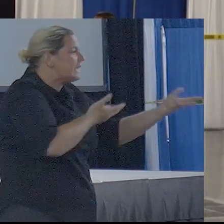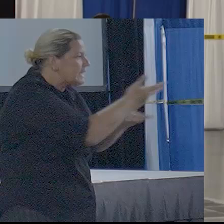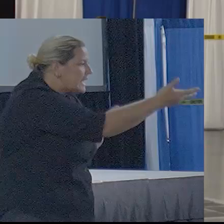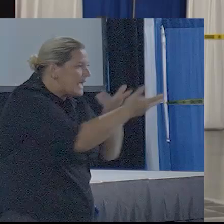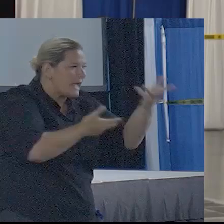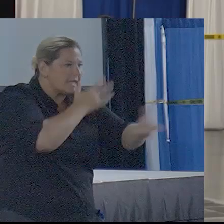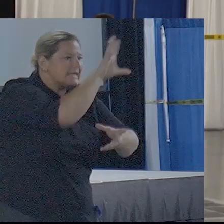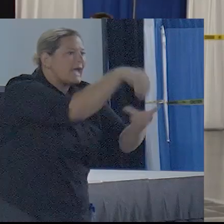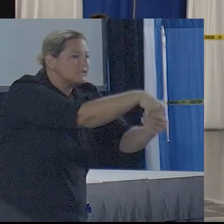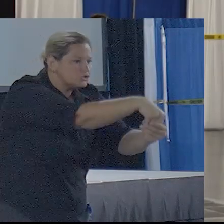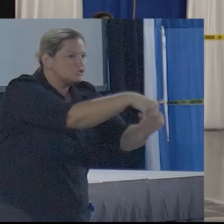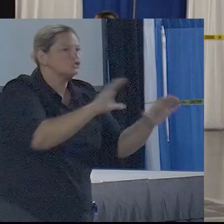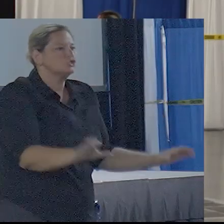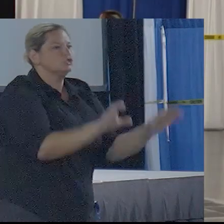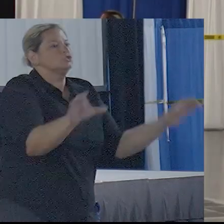Lex Frieden said.